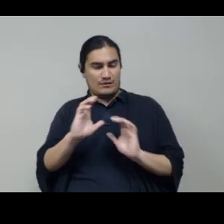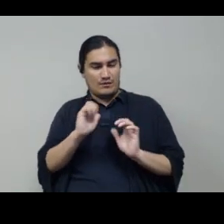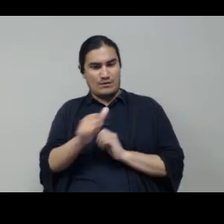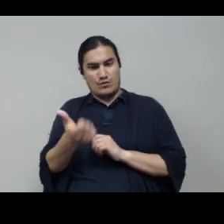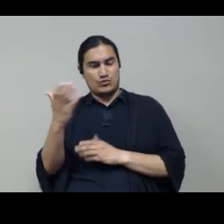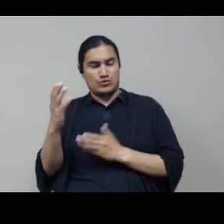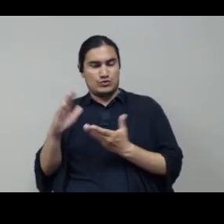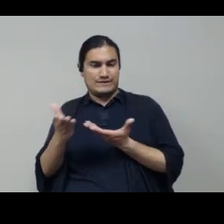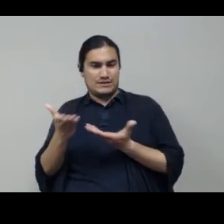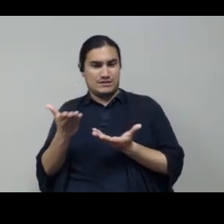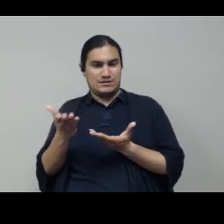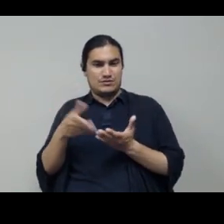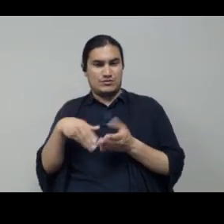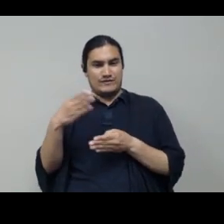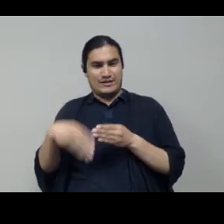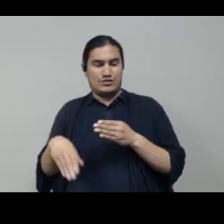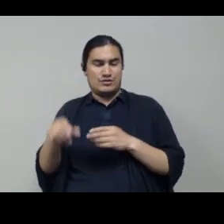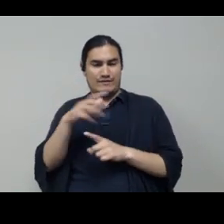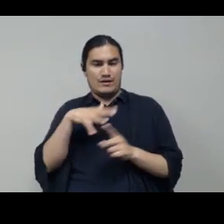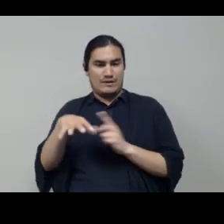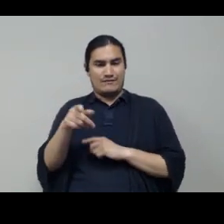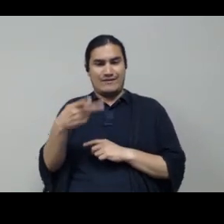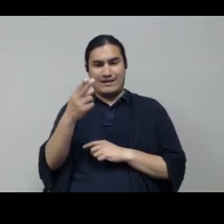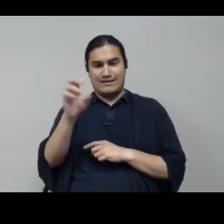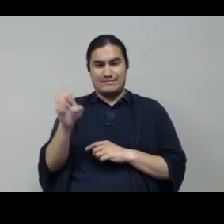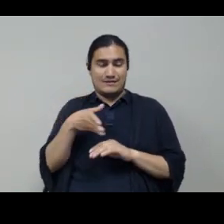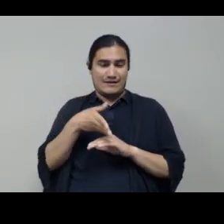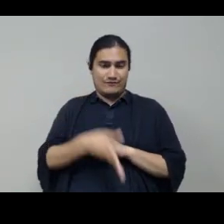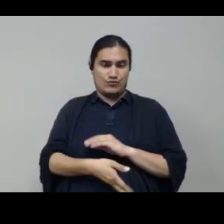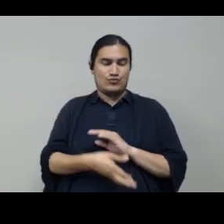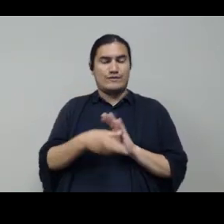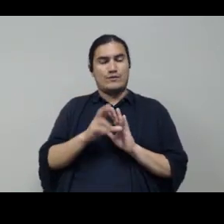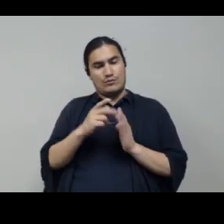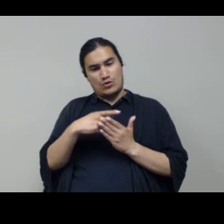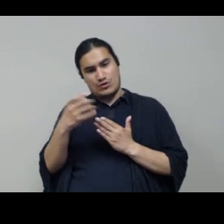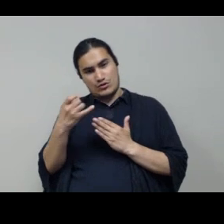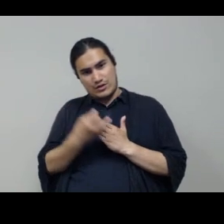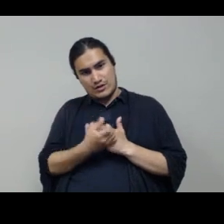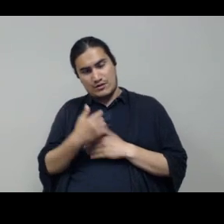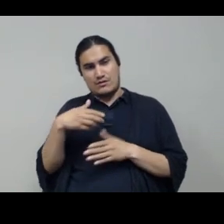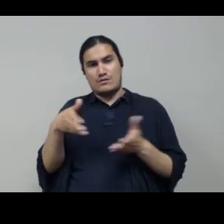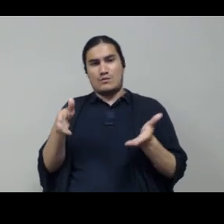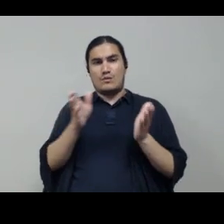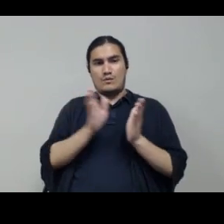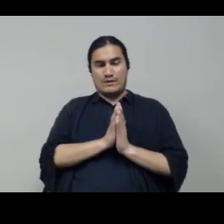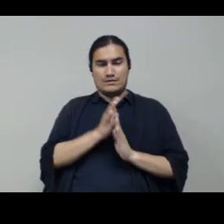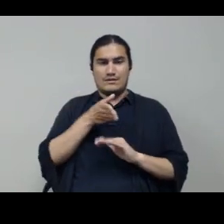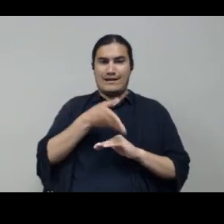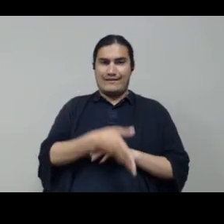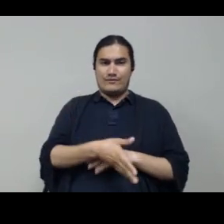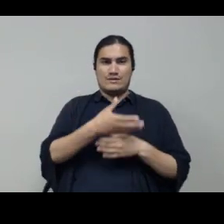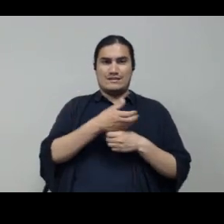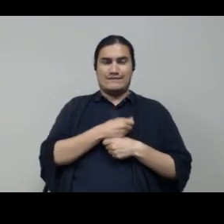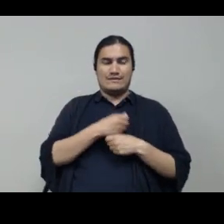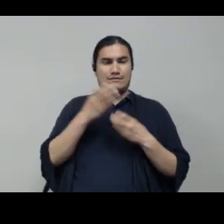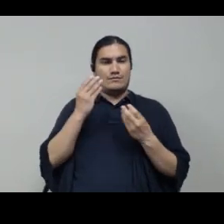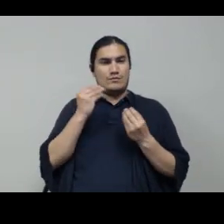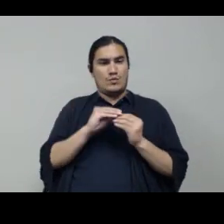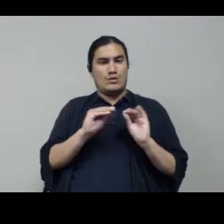the environmental phase. After reviewing the project and the request, and after receiving this additional clarity